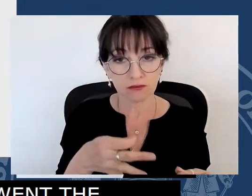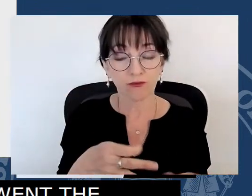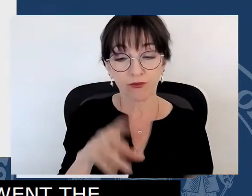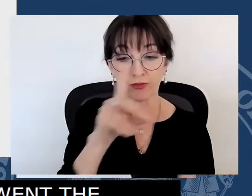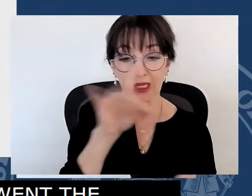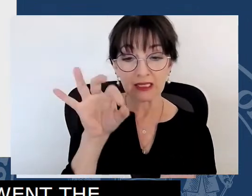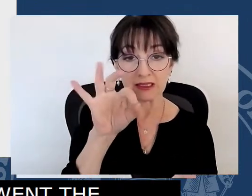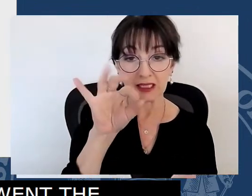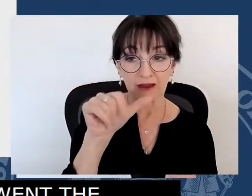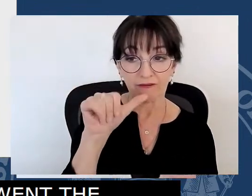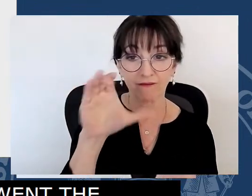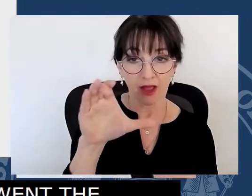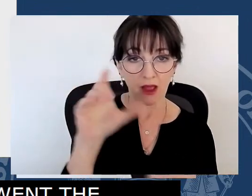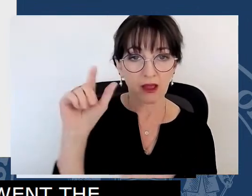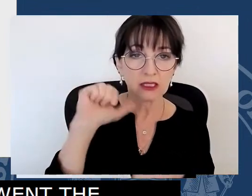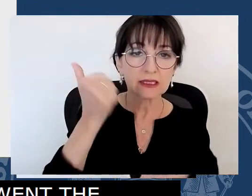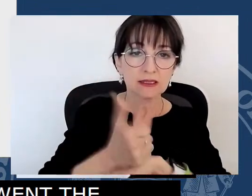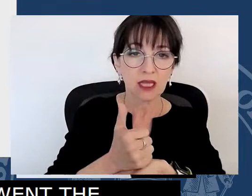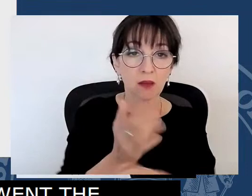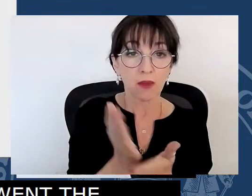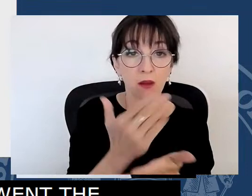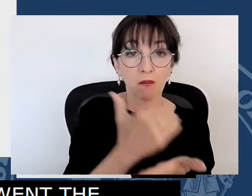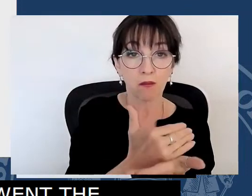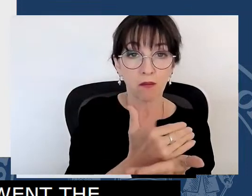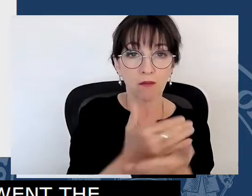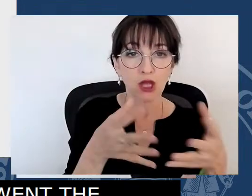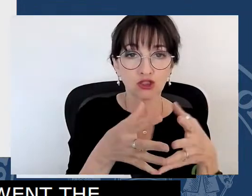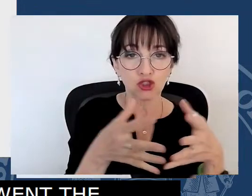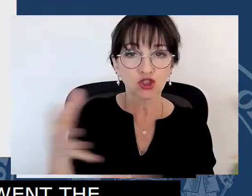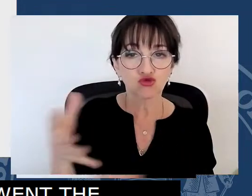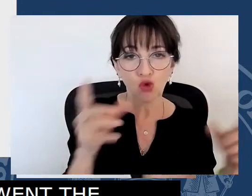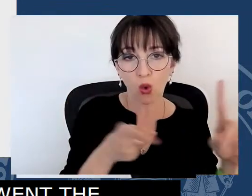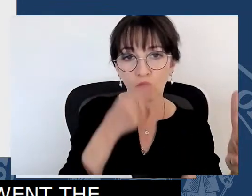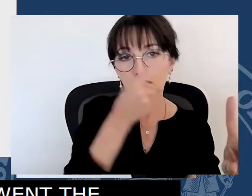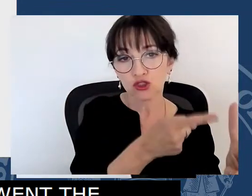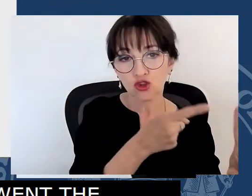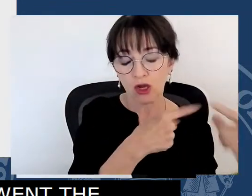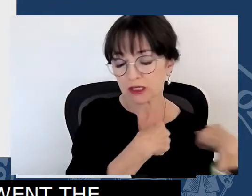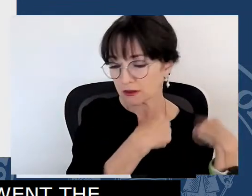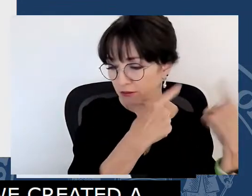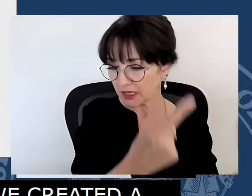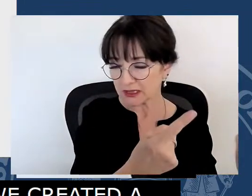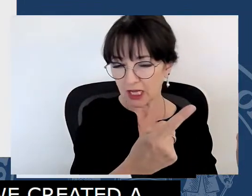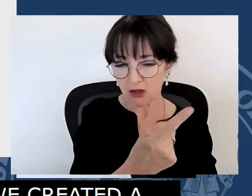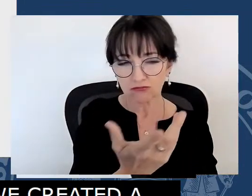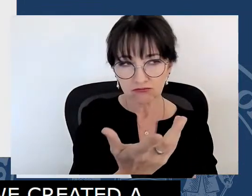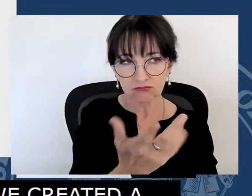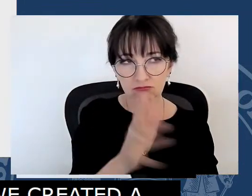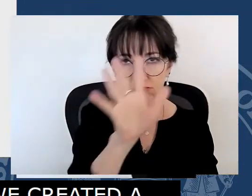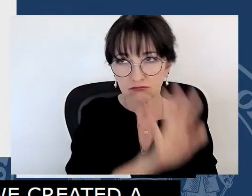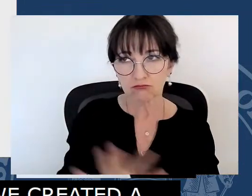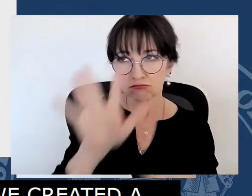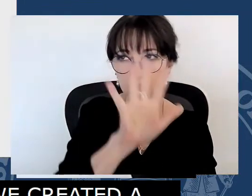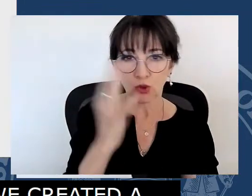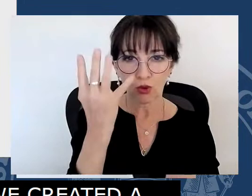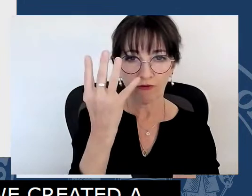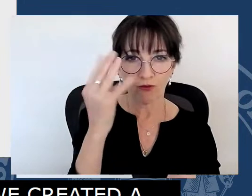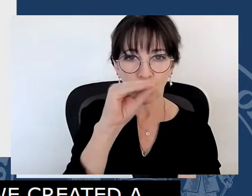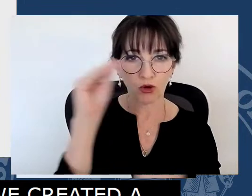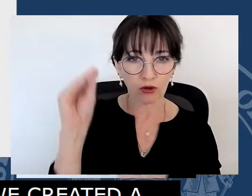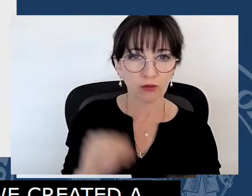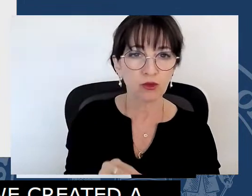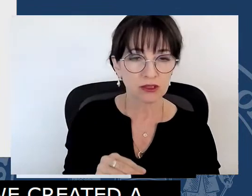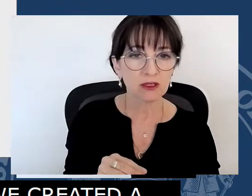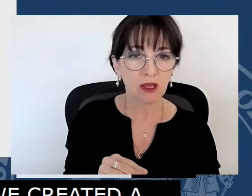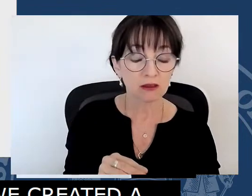establishes a budget growth, operating growth target. It's been around 4%. It's based on